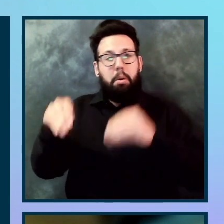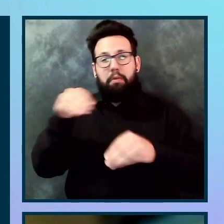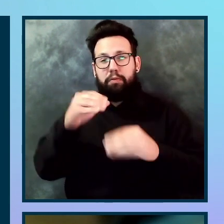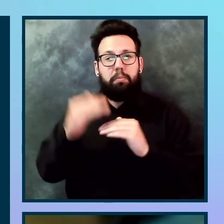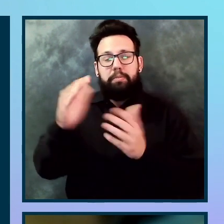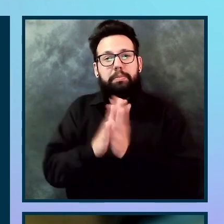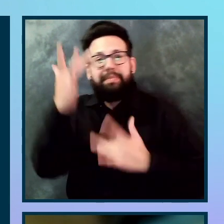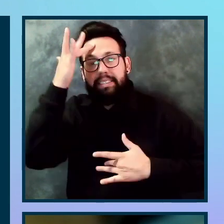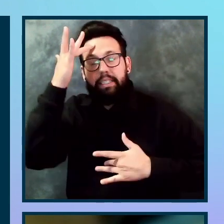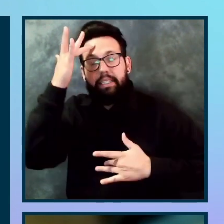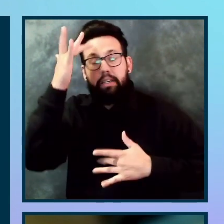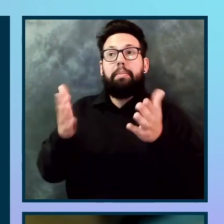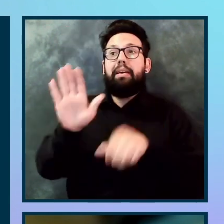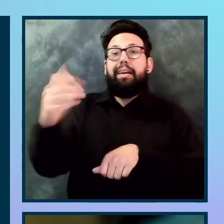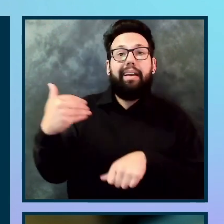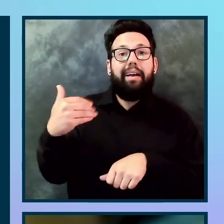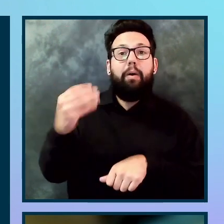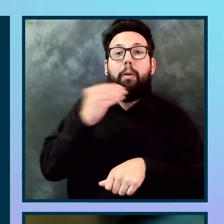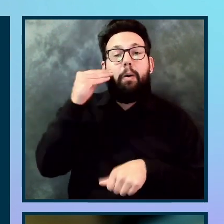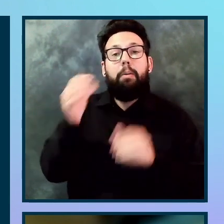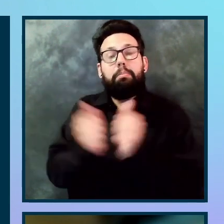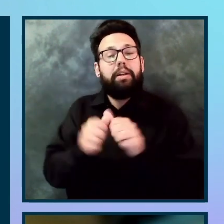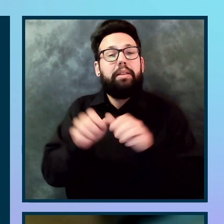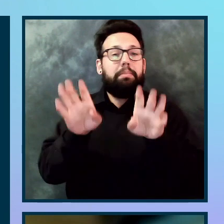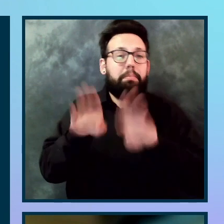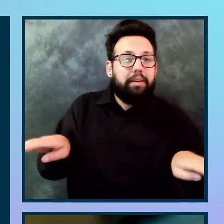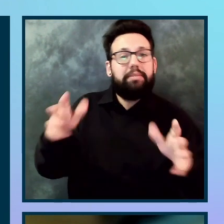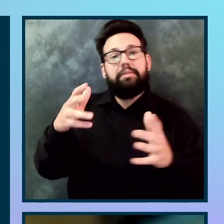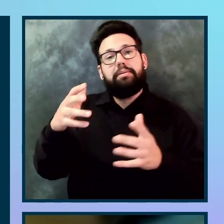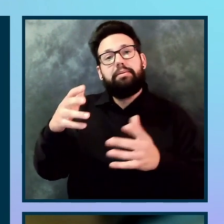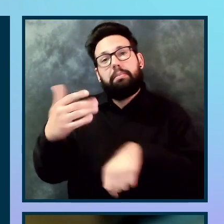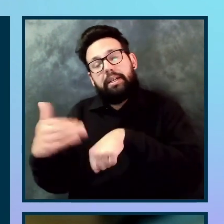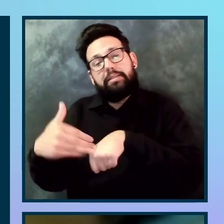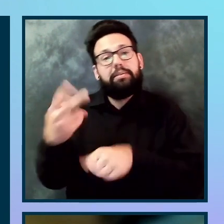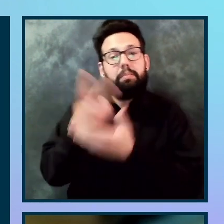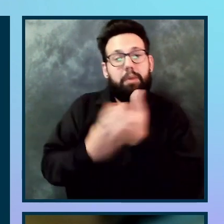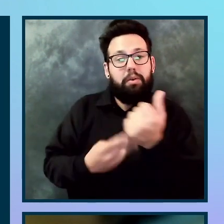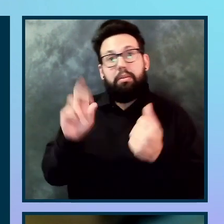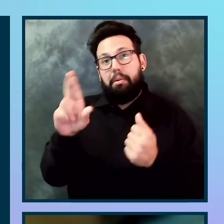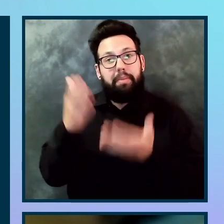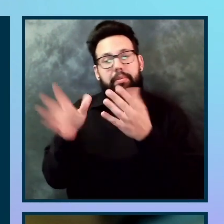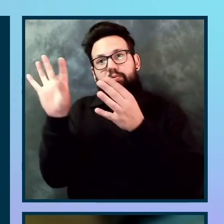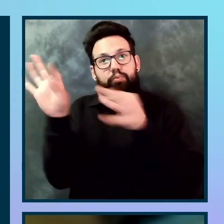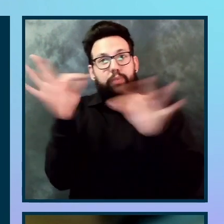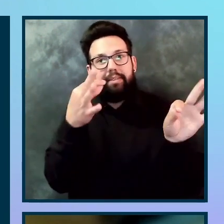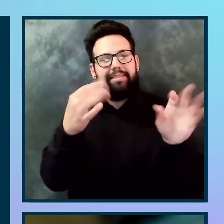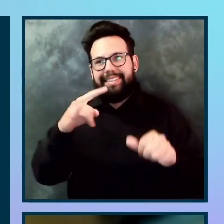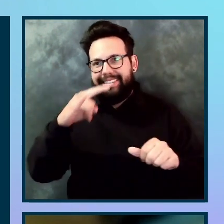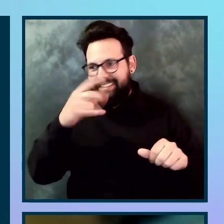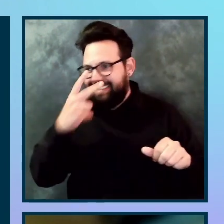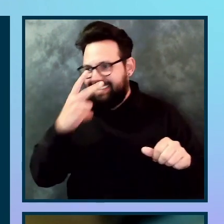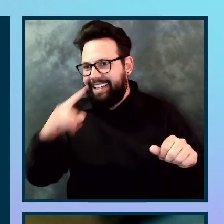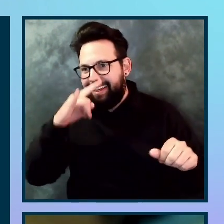pets at home. And remember when I talked about someone who is distracted? They could be distracted while a kid is running around them, and they could trip if they're